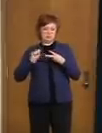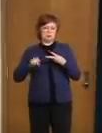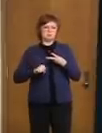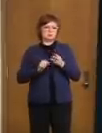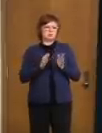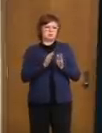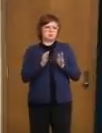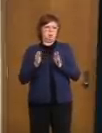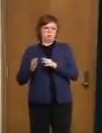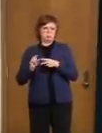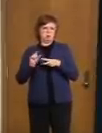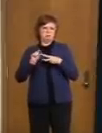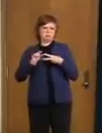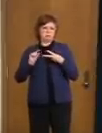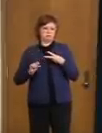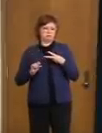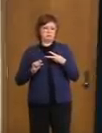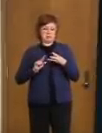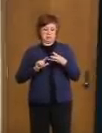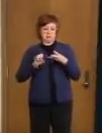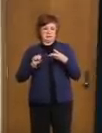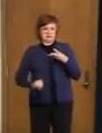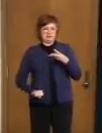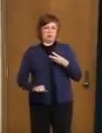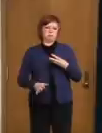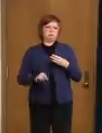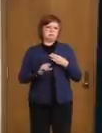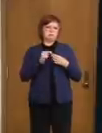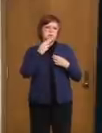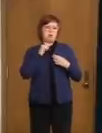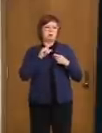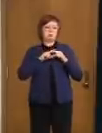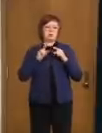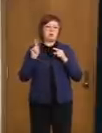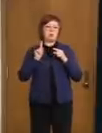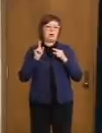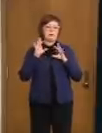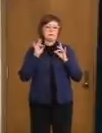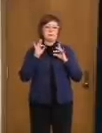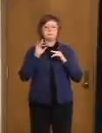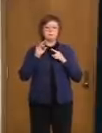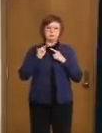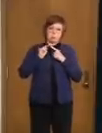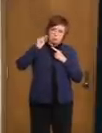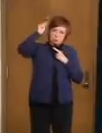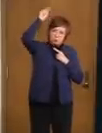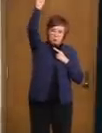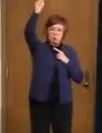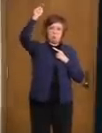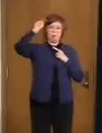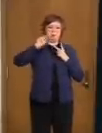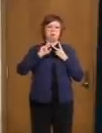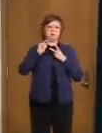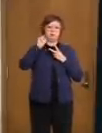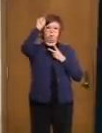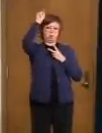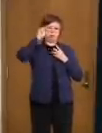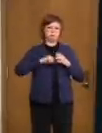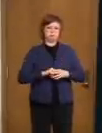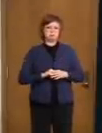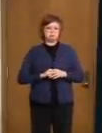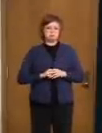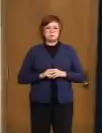has been of concern, but not as high as the north and far north. And there again, everything we were doing in mid-December with the